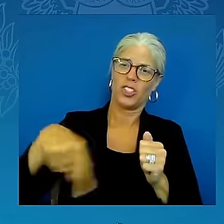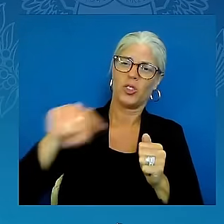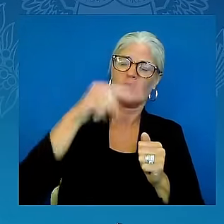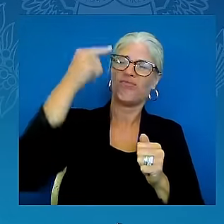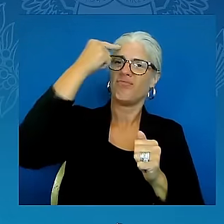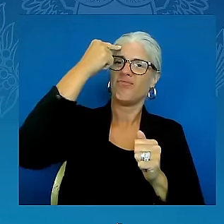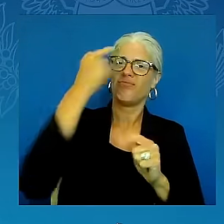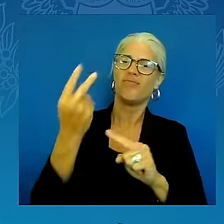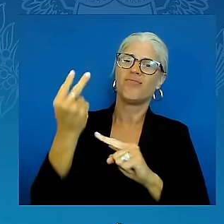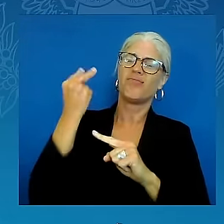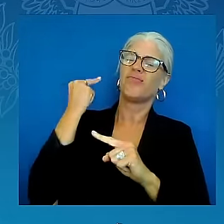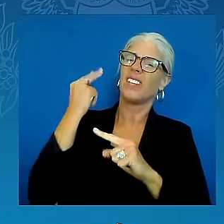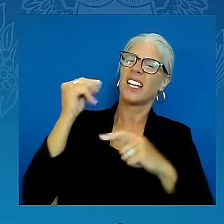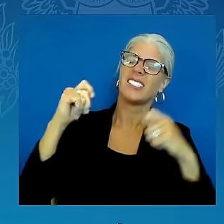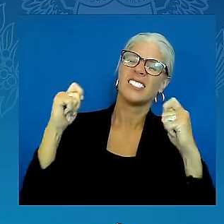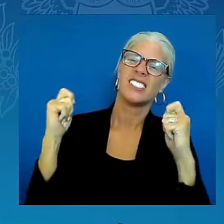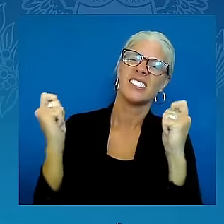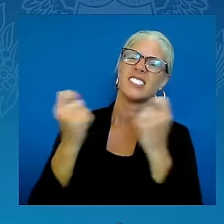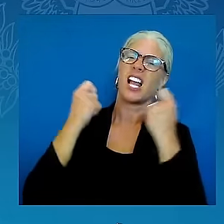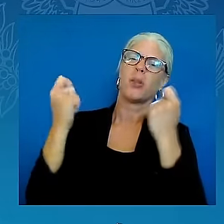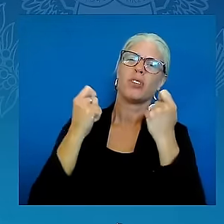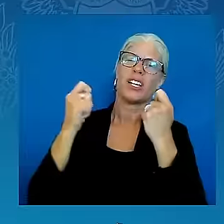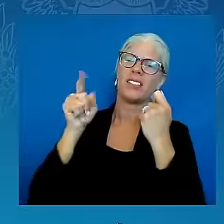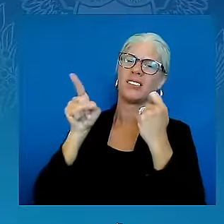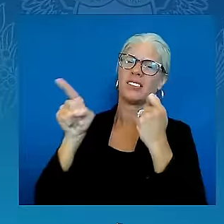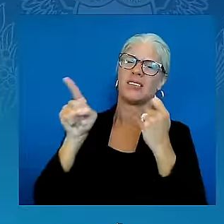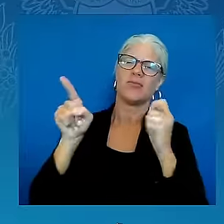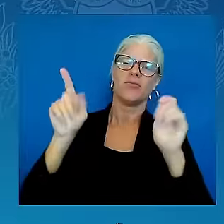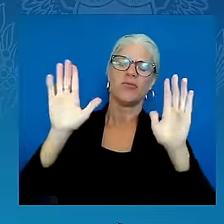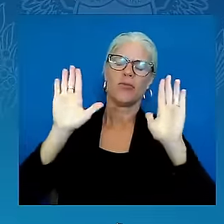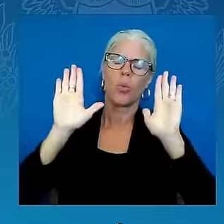of Congresswoman Sheila Jackson Lee.